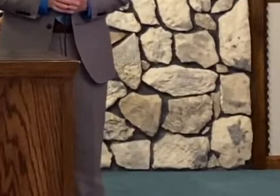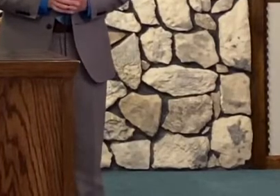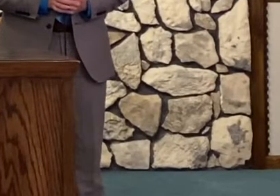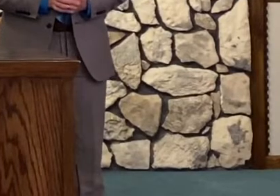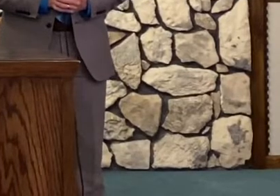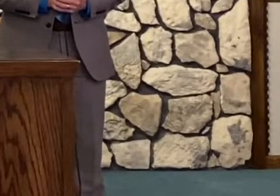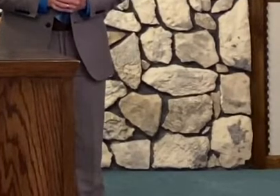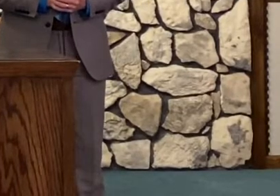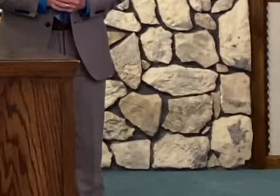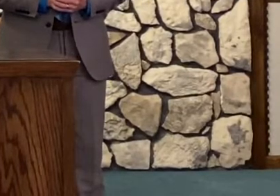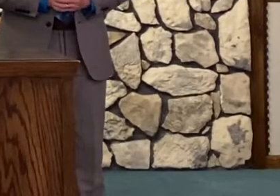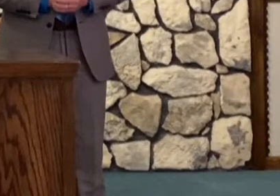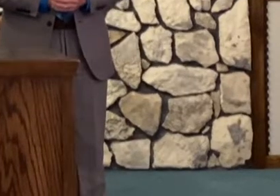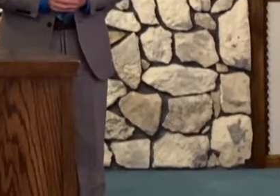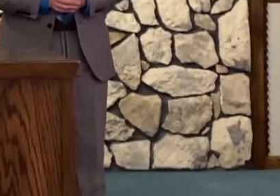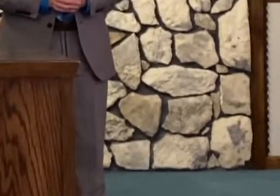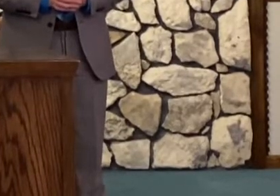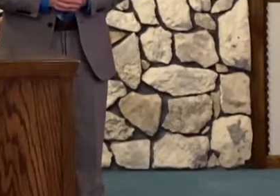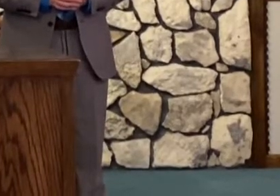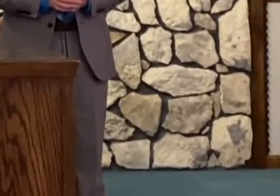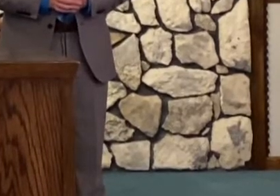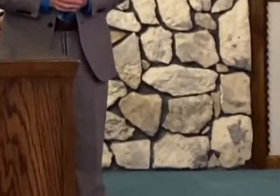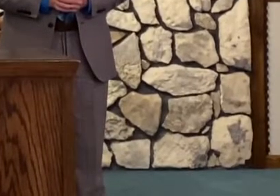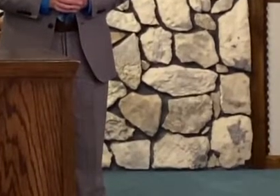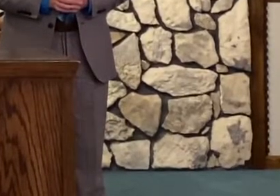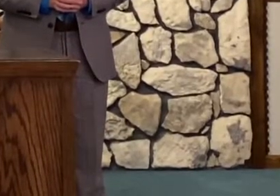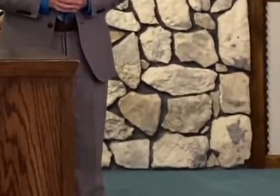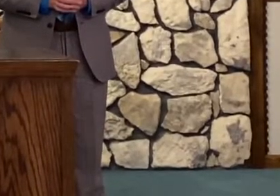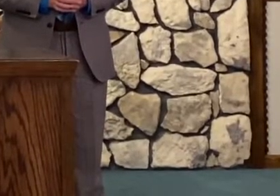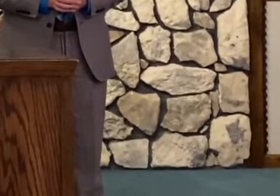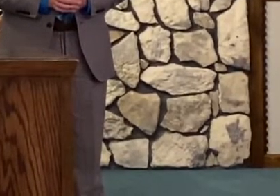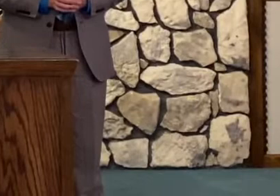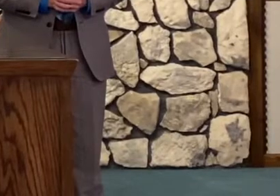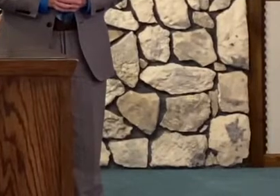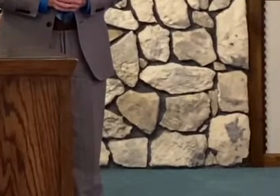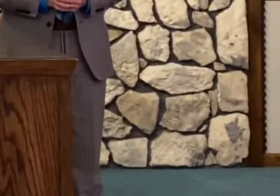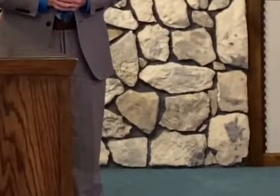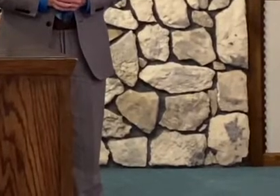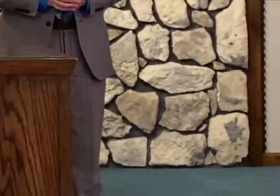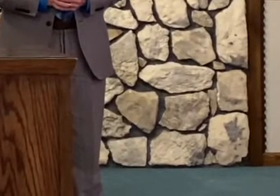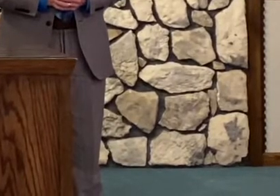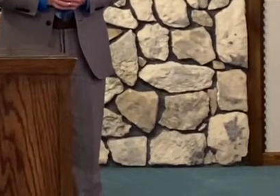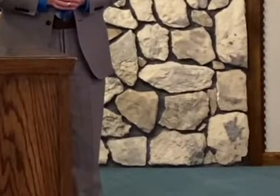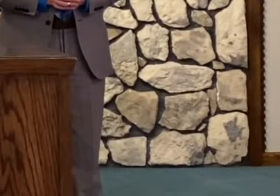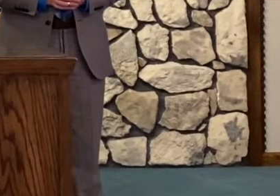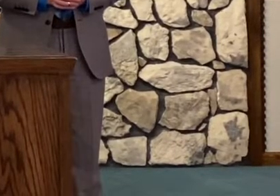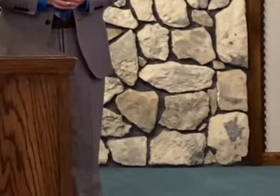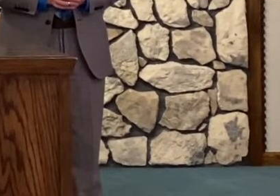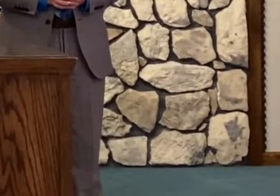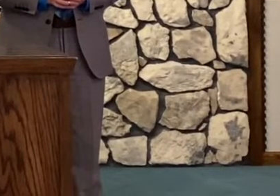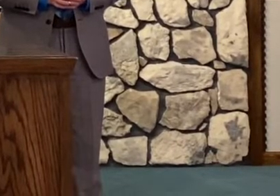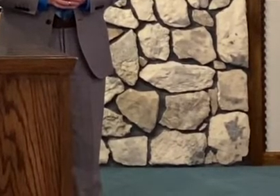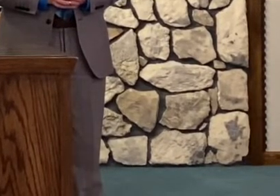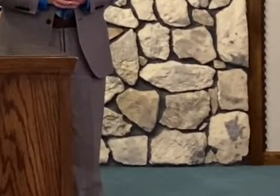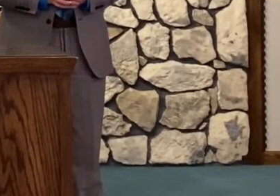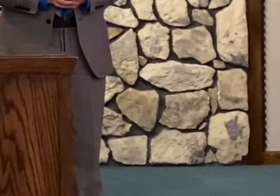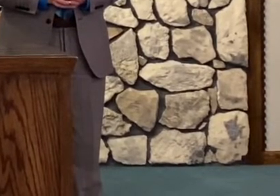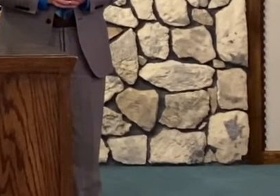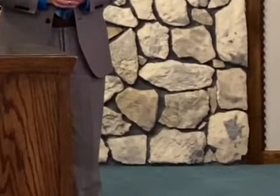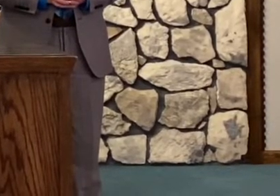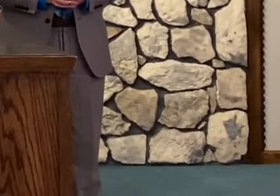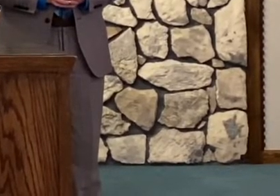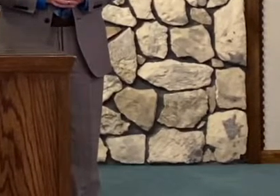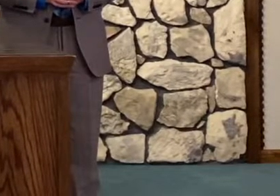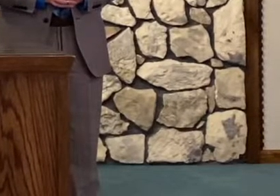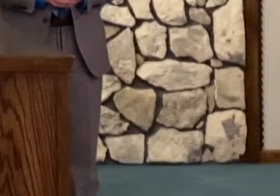known people that were driving down the road in their car, and as they cried out in repentance,